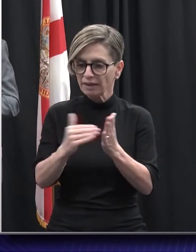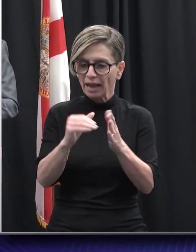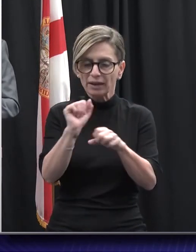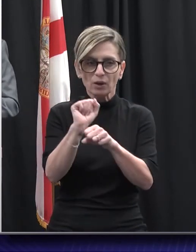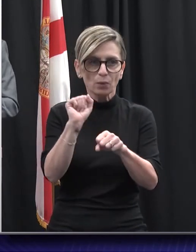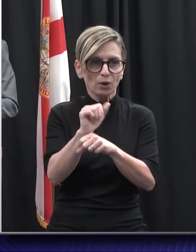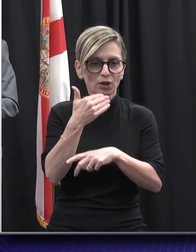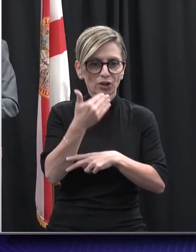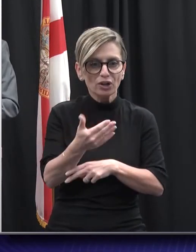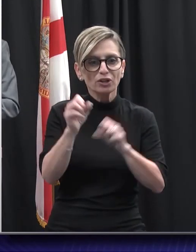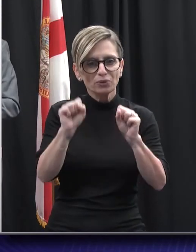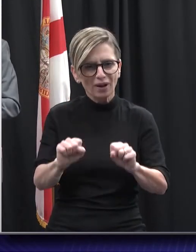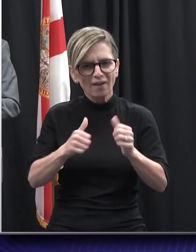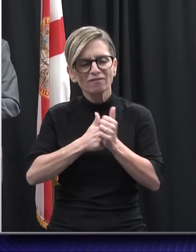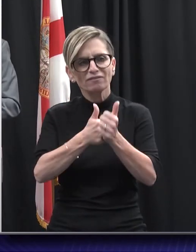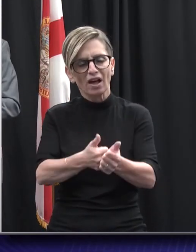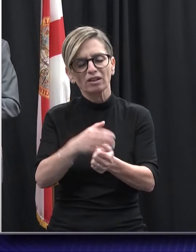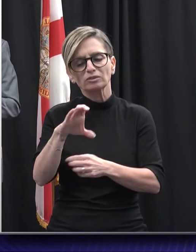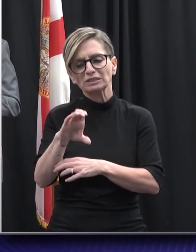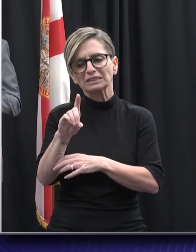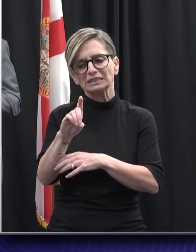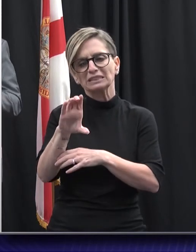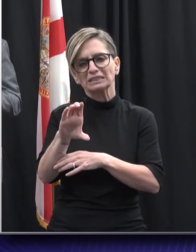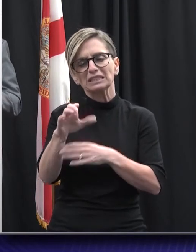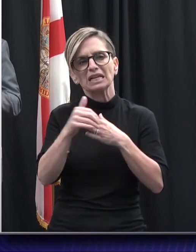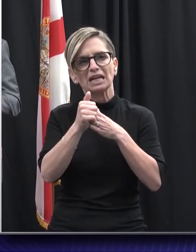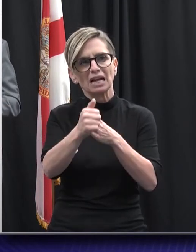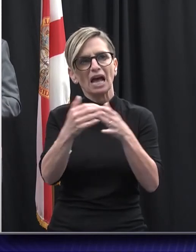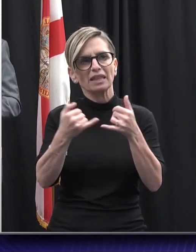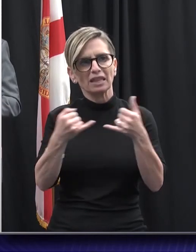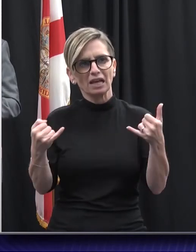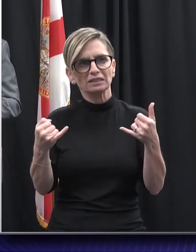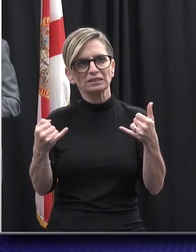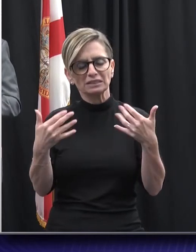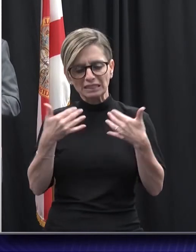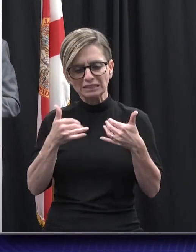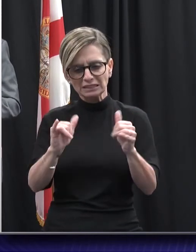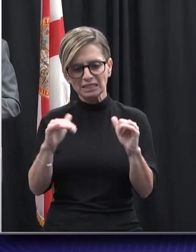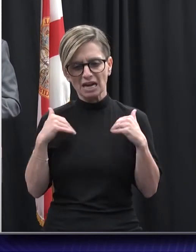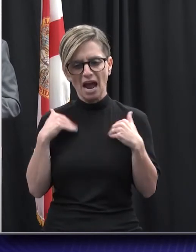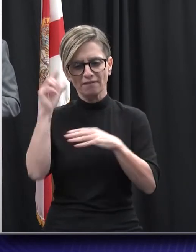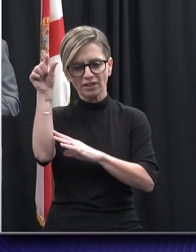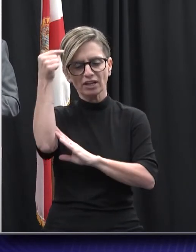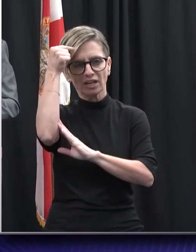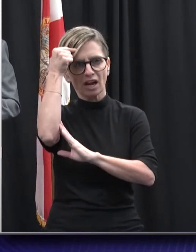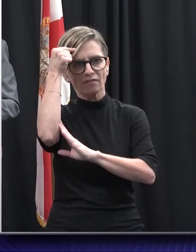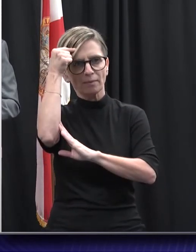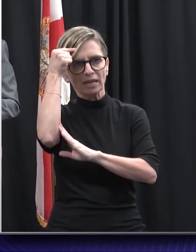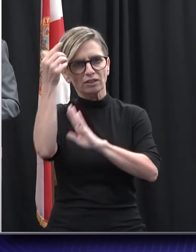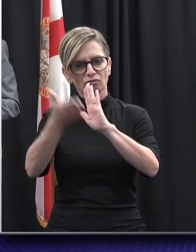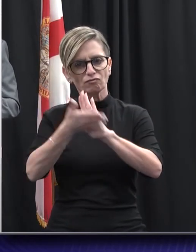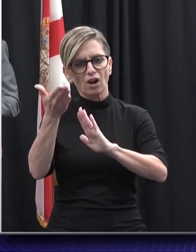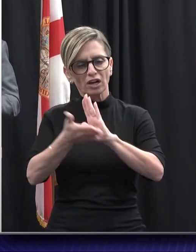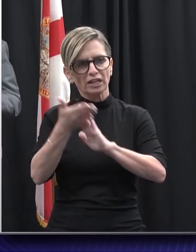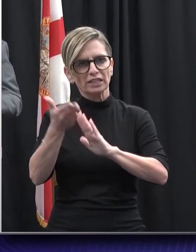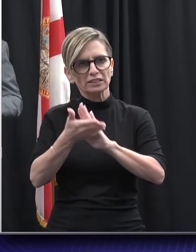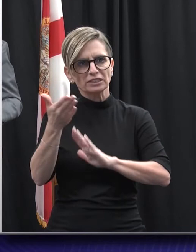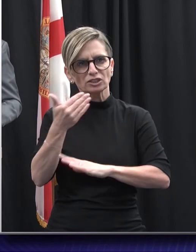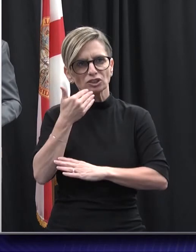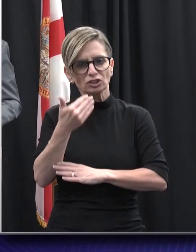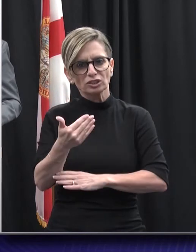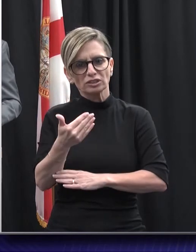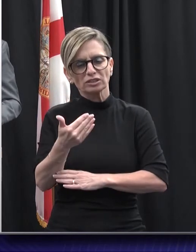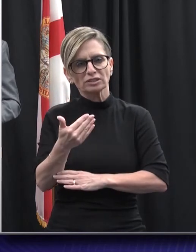can follow the CDC guidelines and have government function effectively and efficiently, and people